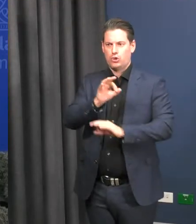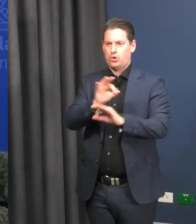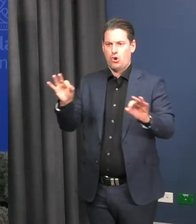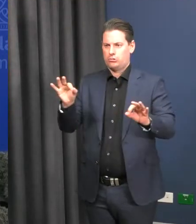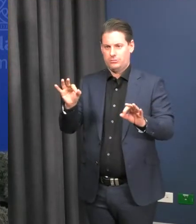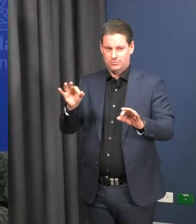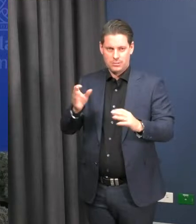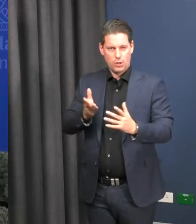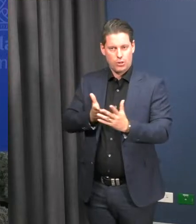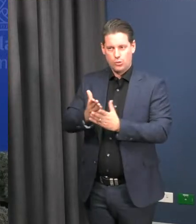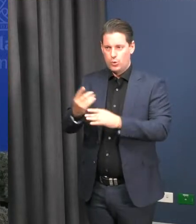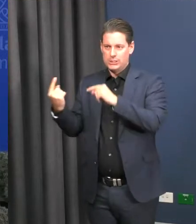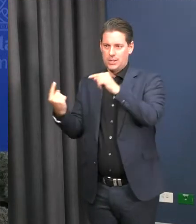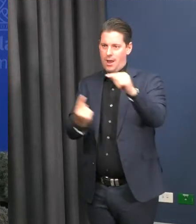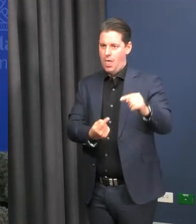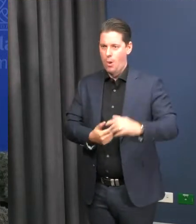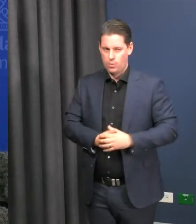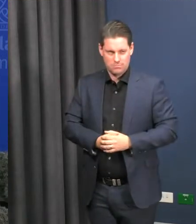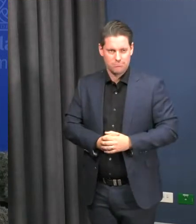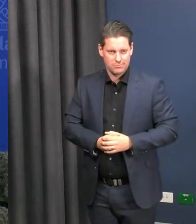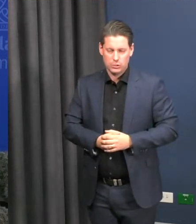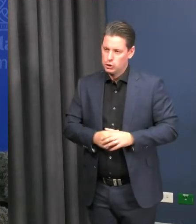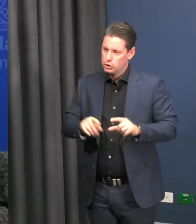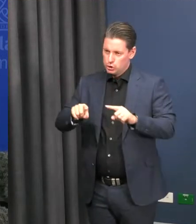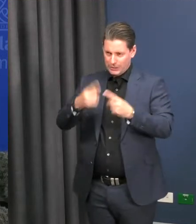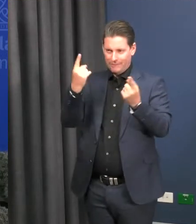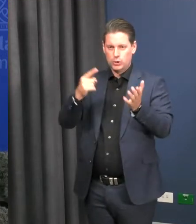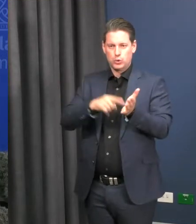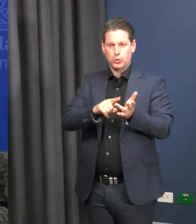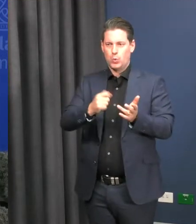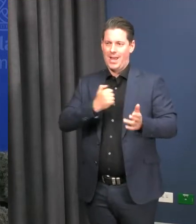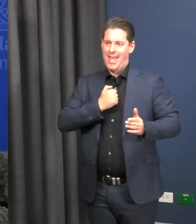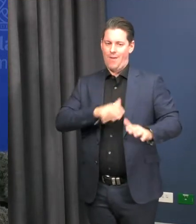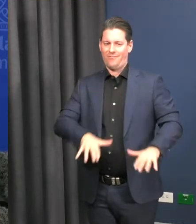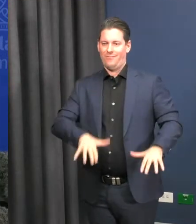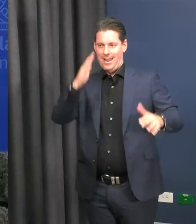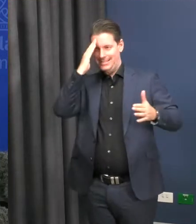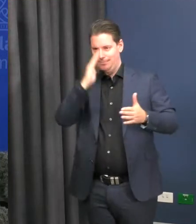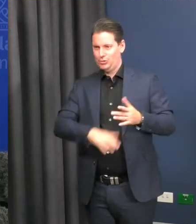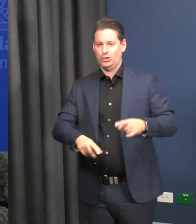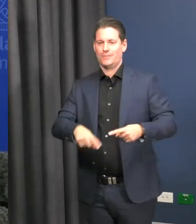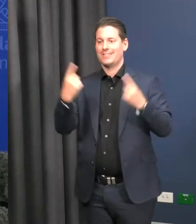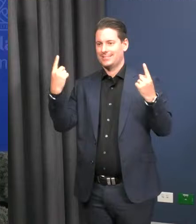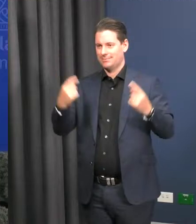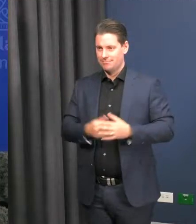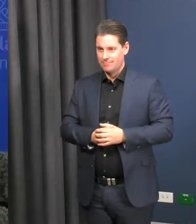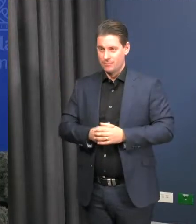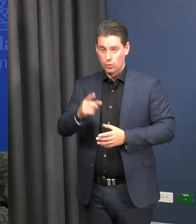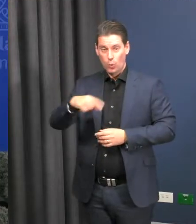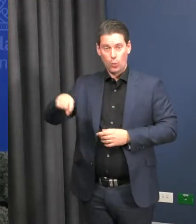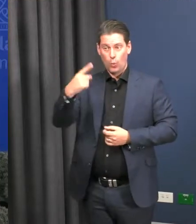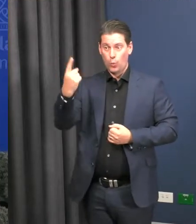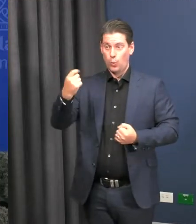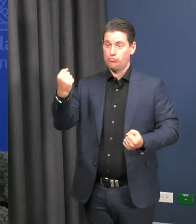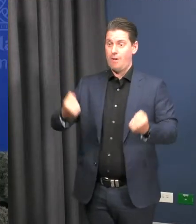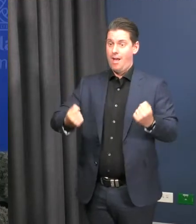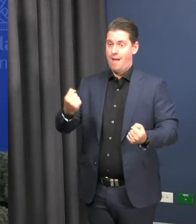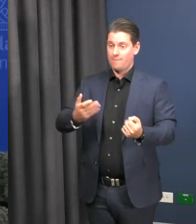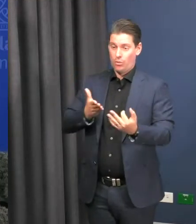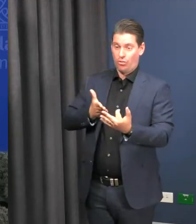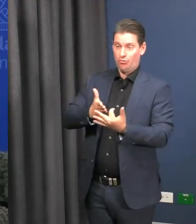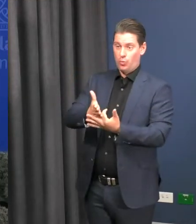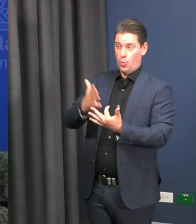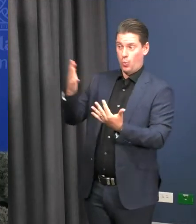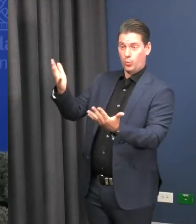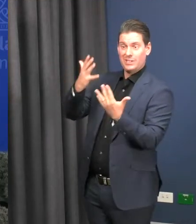not recommended over the next 2 days. And even the next 3 days. If you are driving on the road during gale